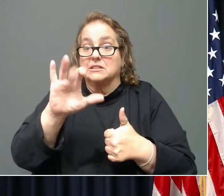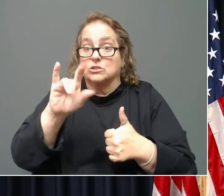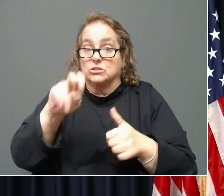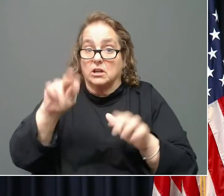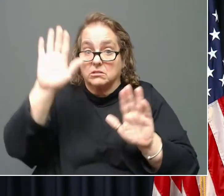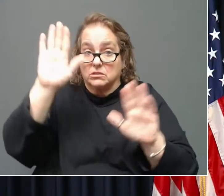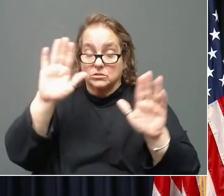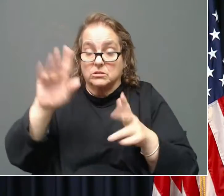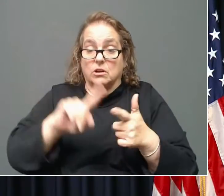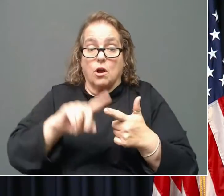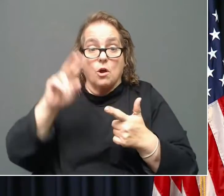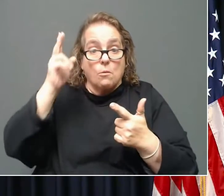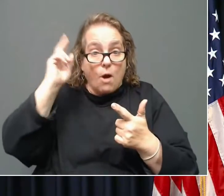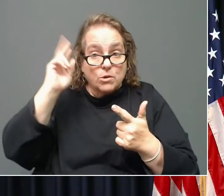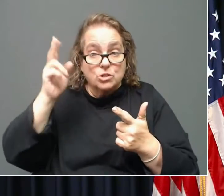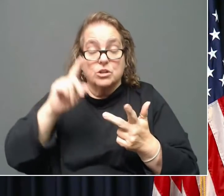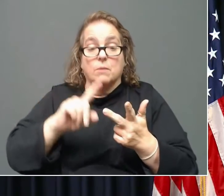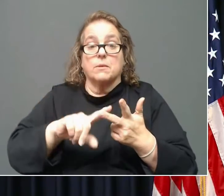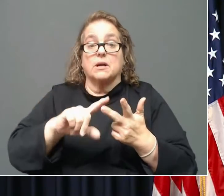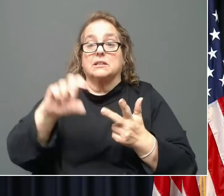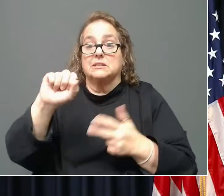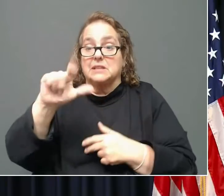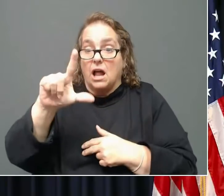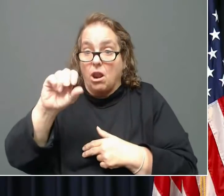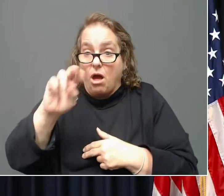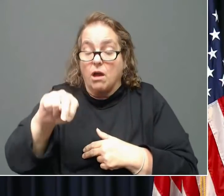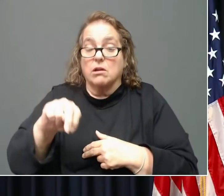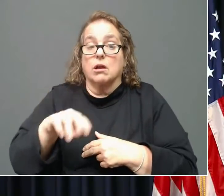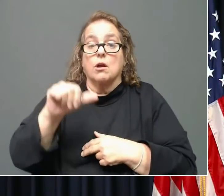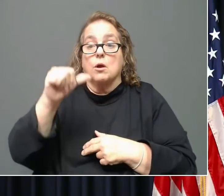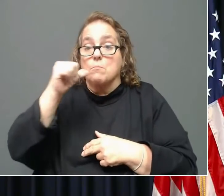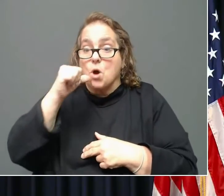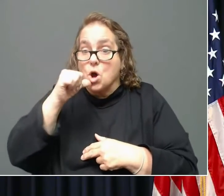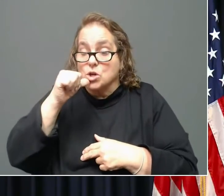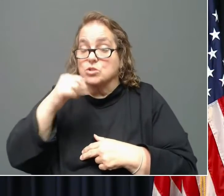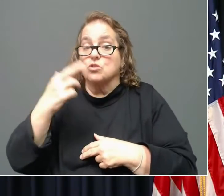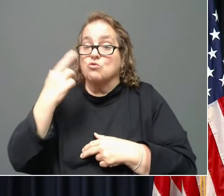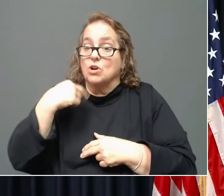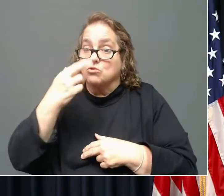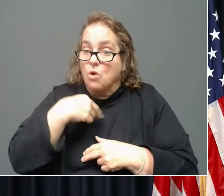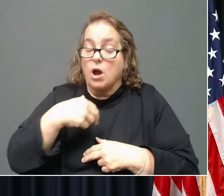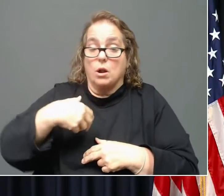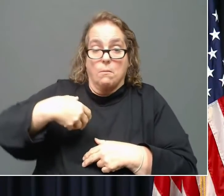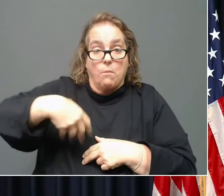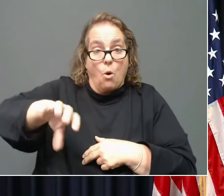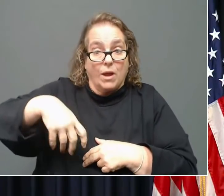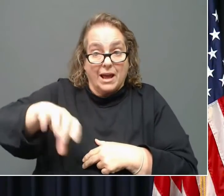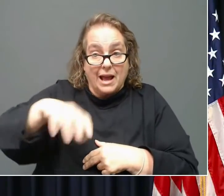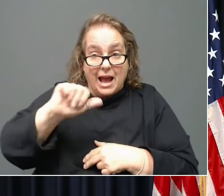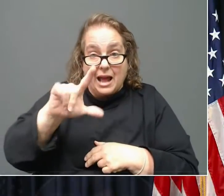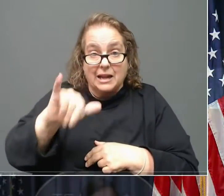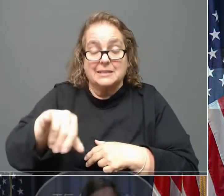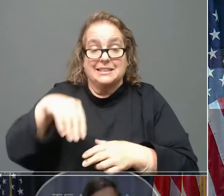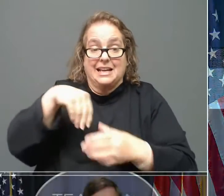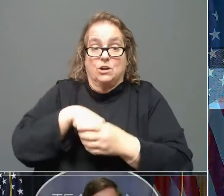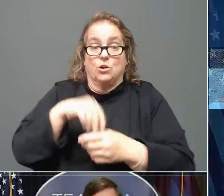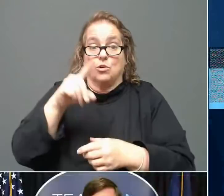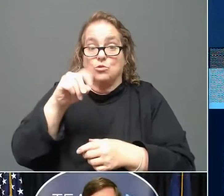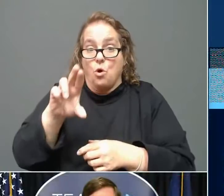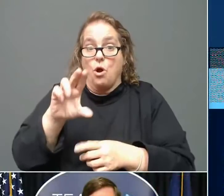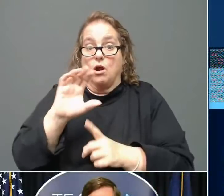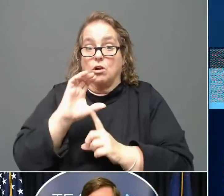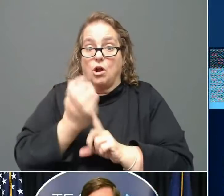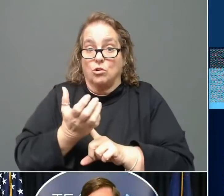salons, cosmetology, bars and restaurants, bowling alleys, indoor educational and cultural activities, fitness centers, but be